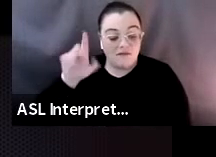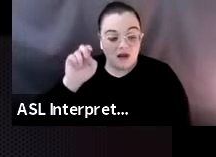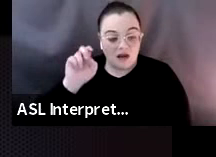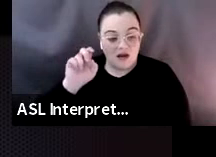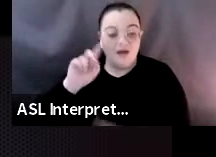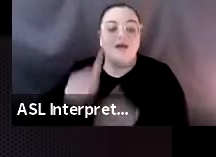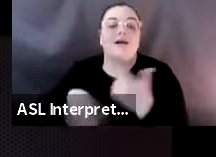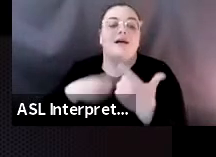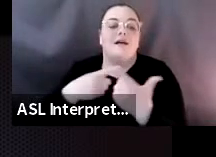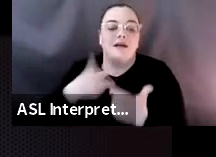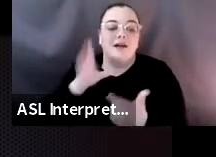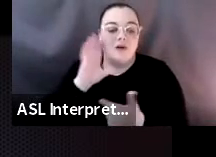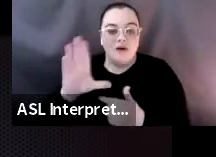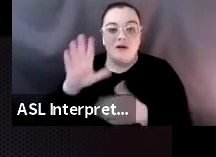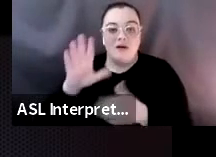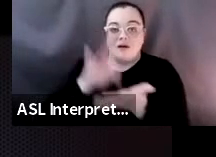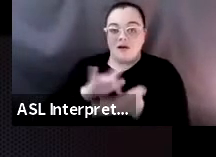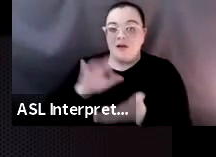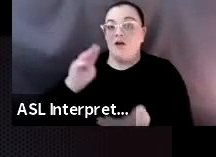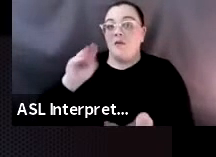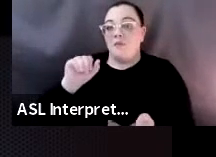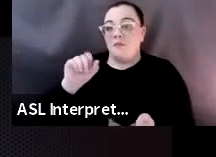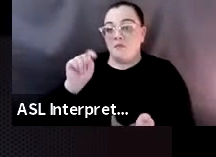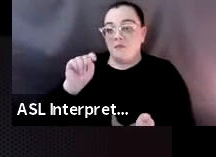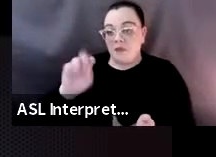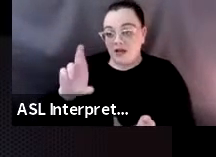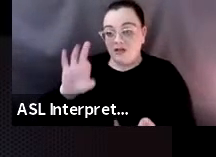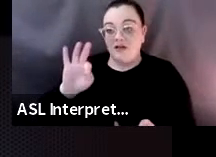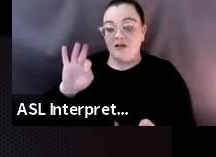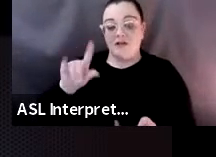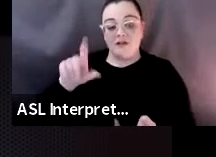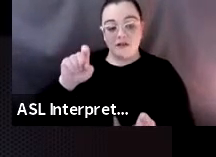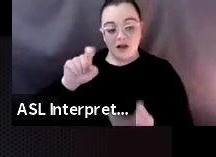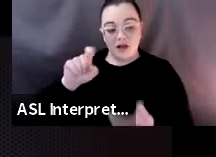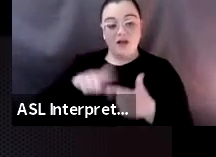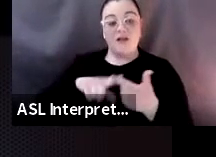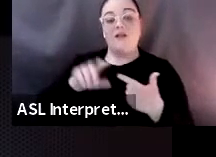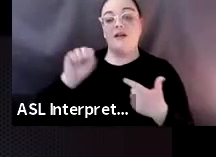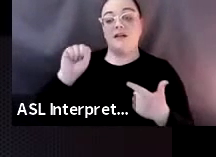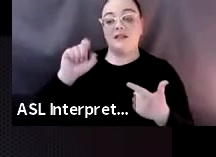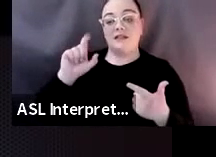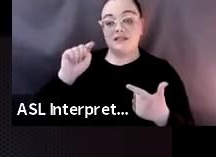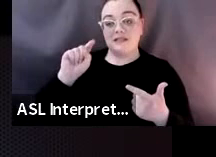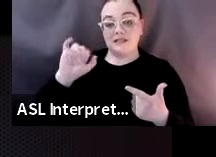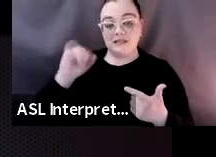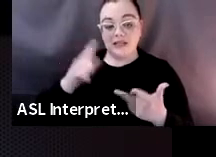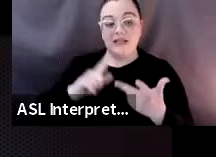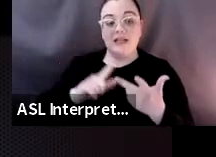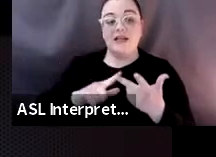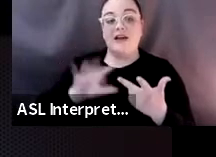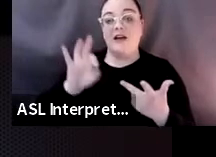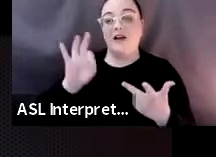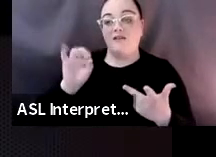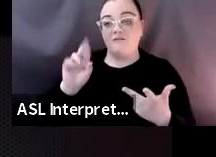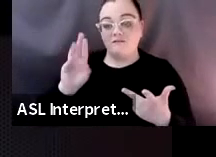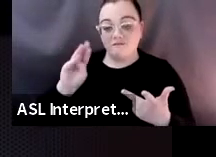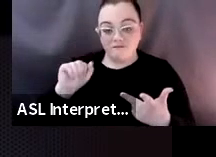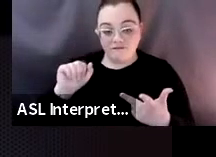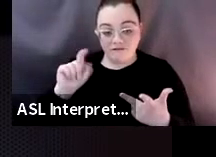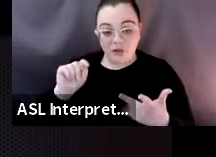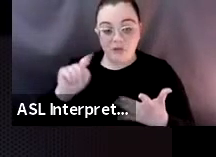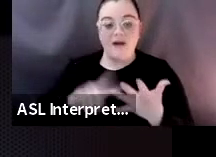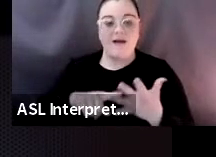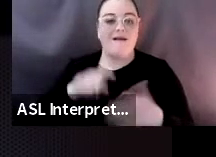you're going to select master file. Then you're going to go to settings. You're going to do format Apple devices, and then the video codec should be better